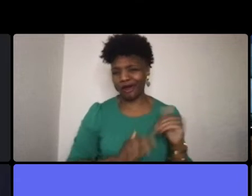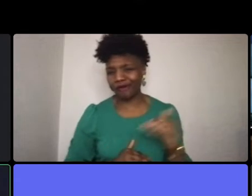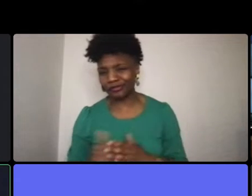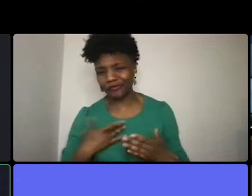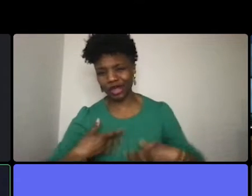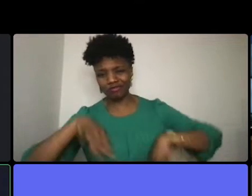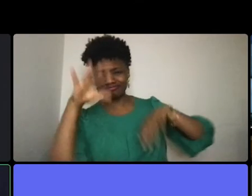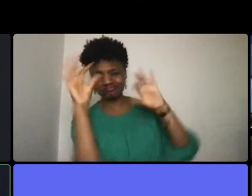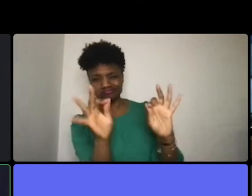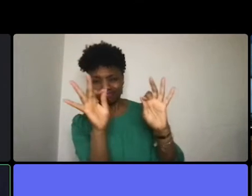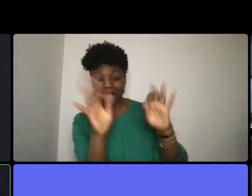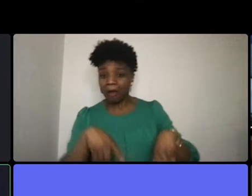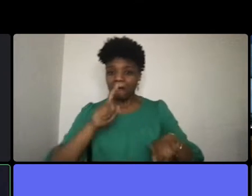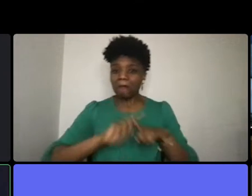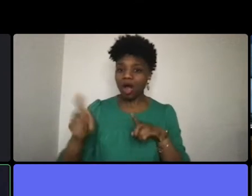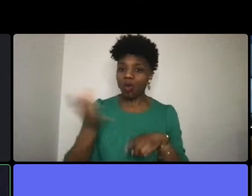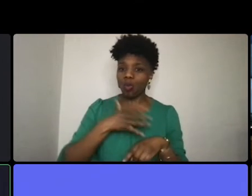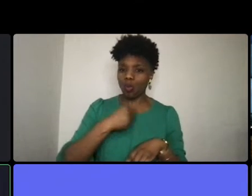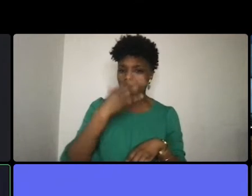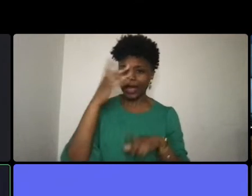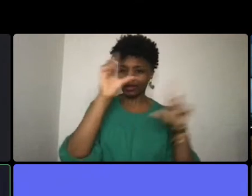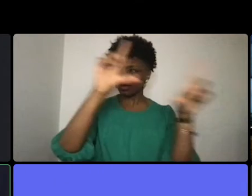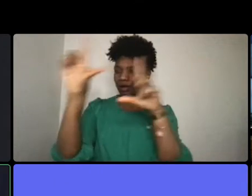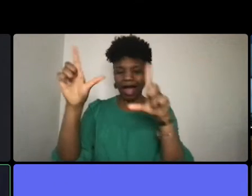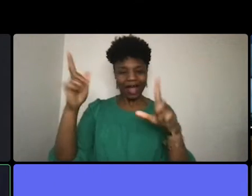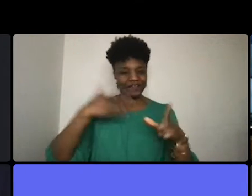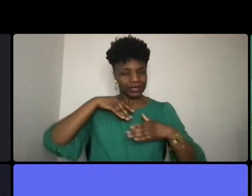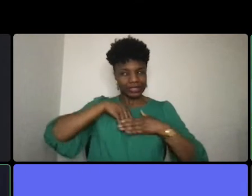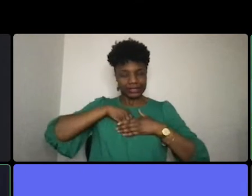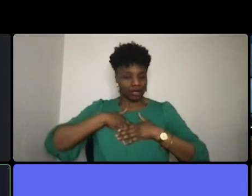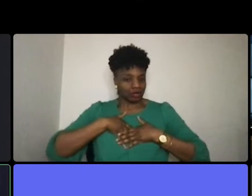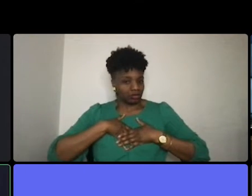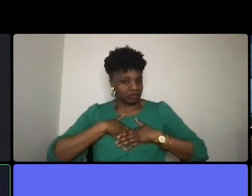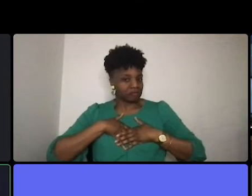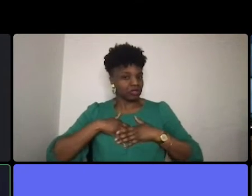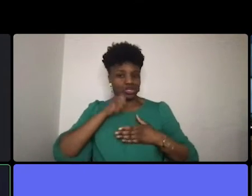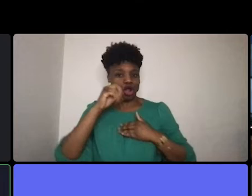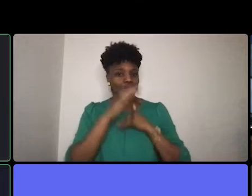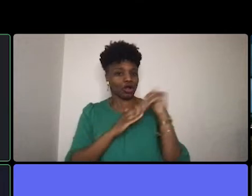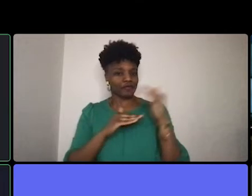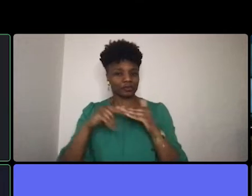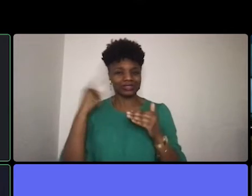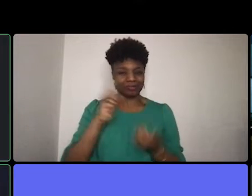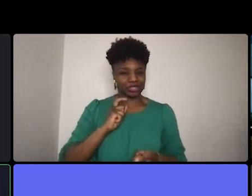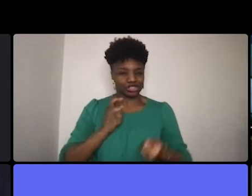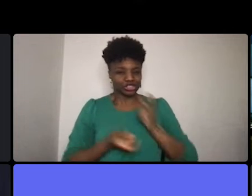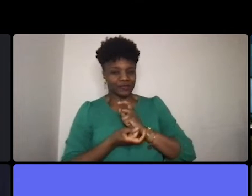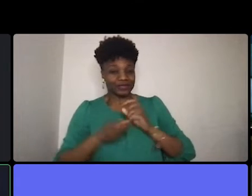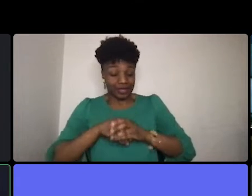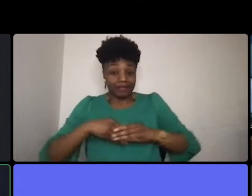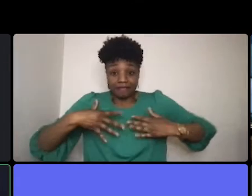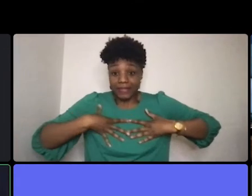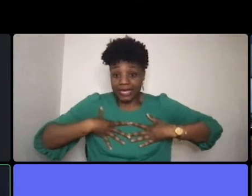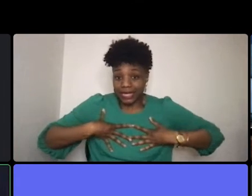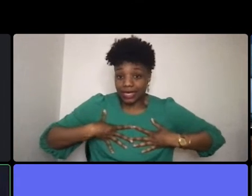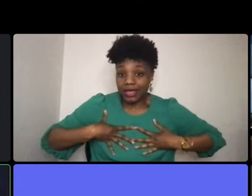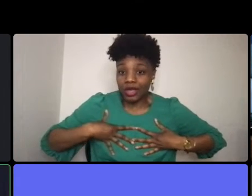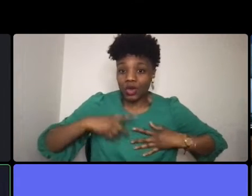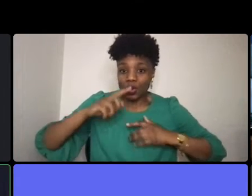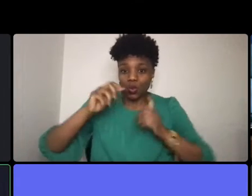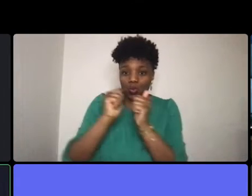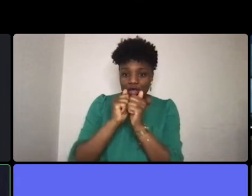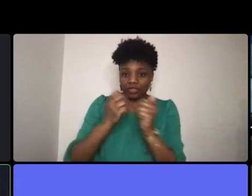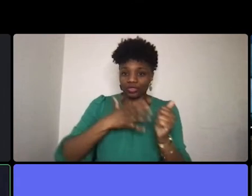anybody. It's something internal that happens. I can feel something uh, shifting, right? And Comforting. yeah,